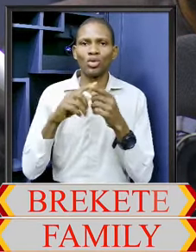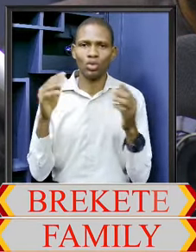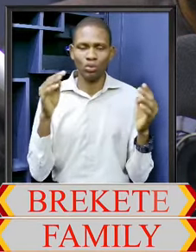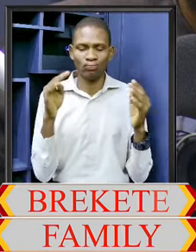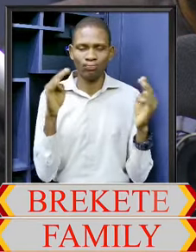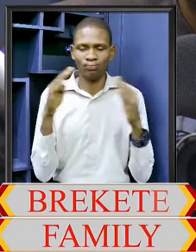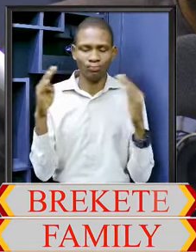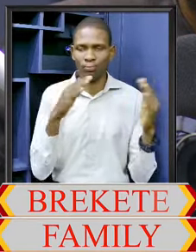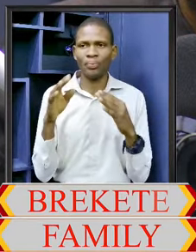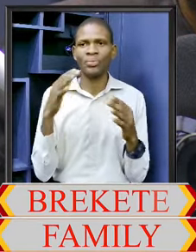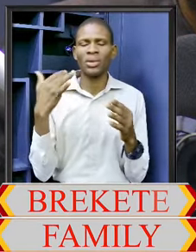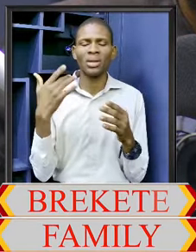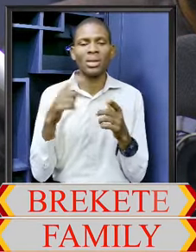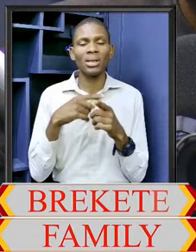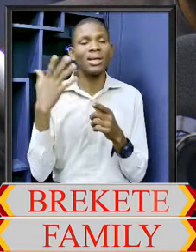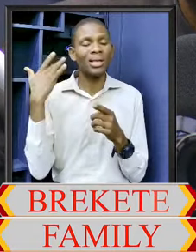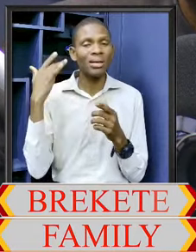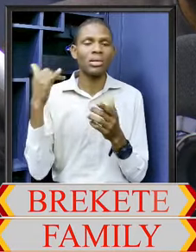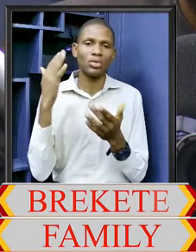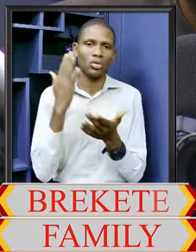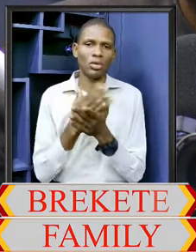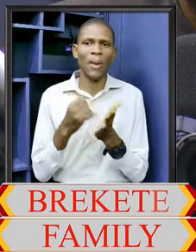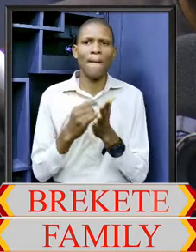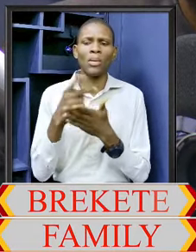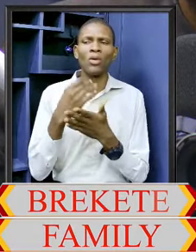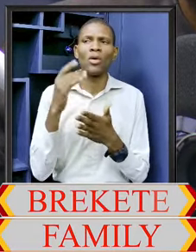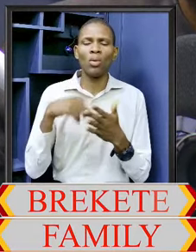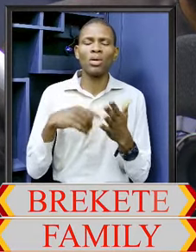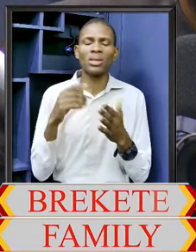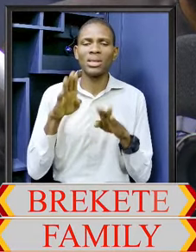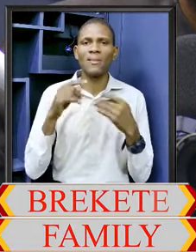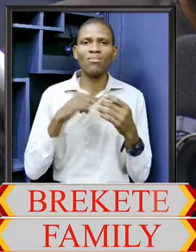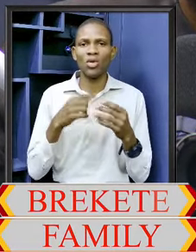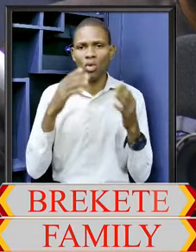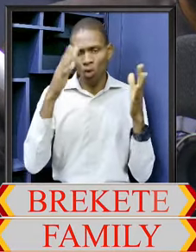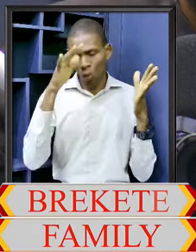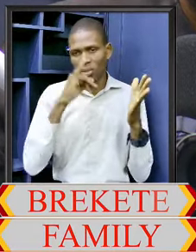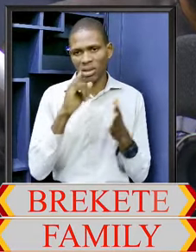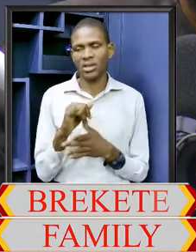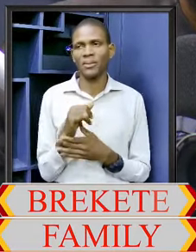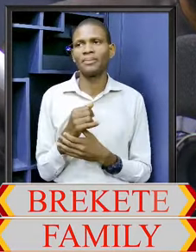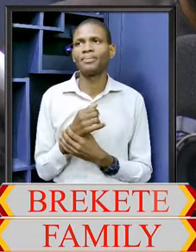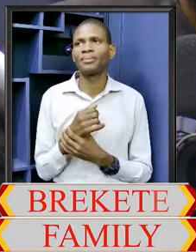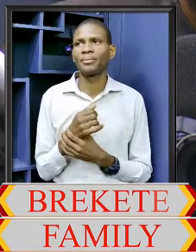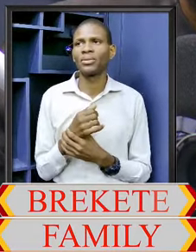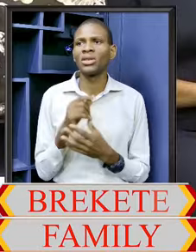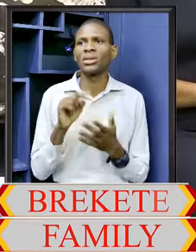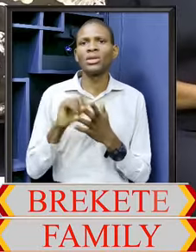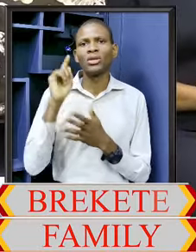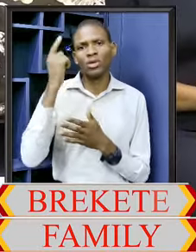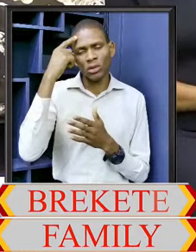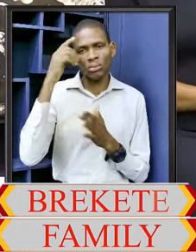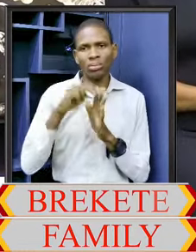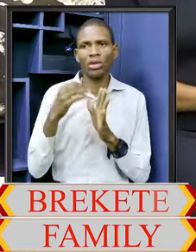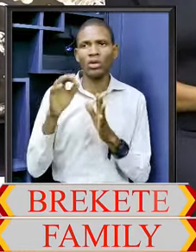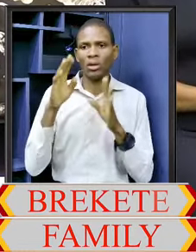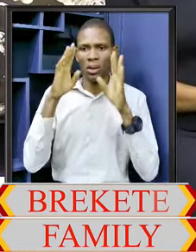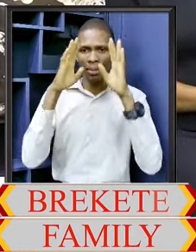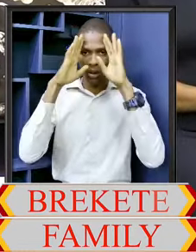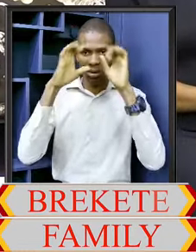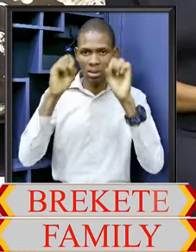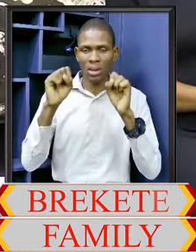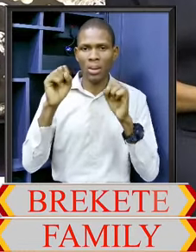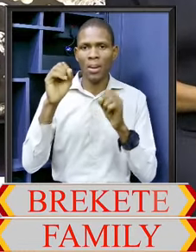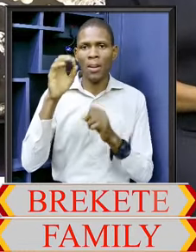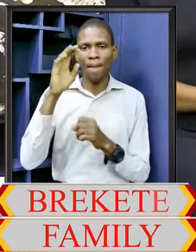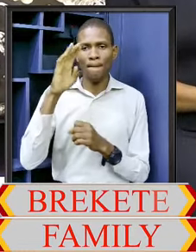the quencham. Part of what will give me hope. Now I want to tell you now. This government of President Bola